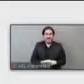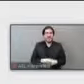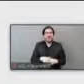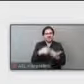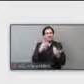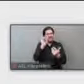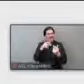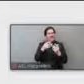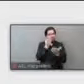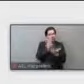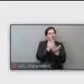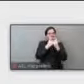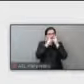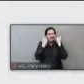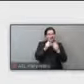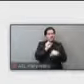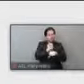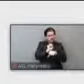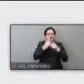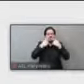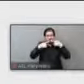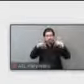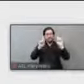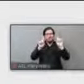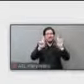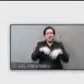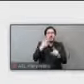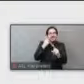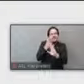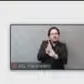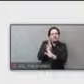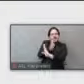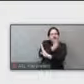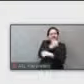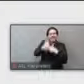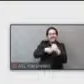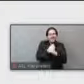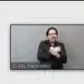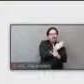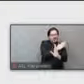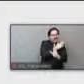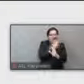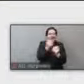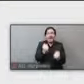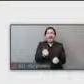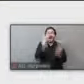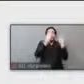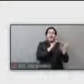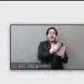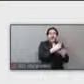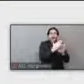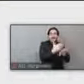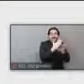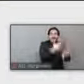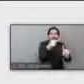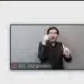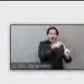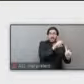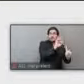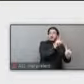thousands of deaths in the previous years of influenza. And also, I